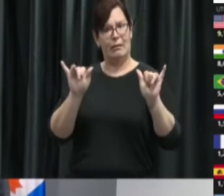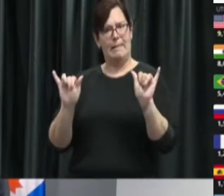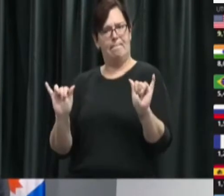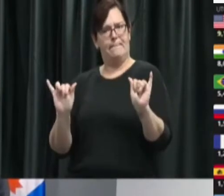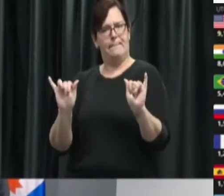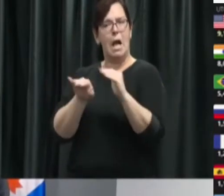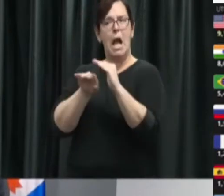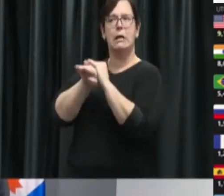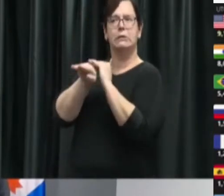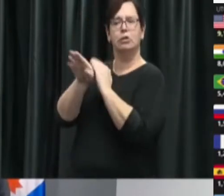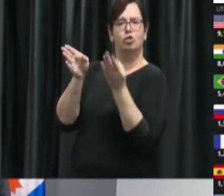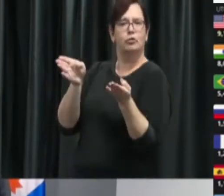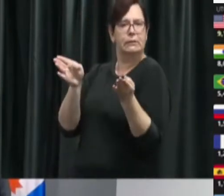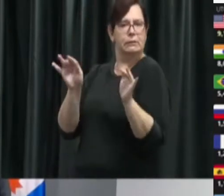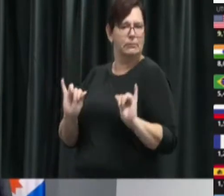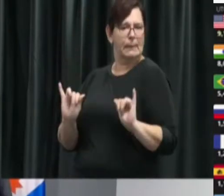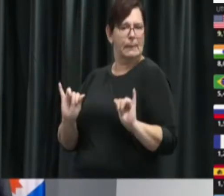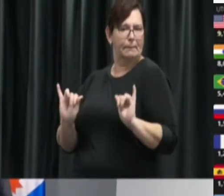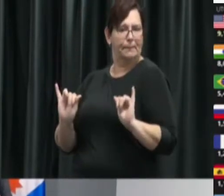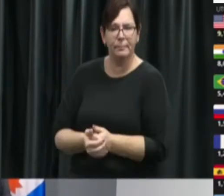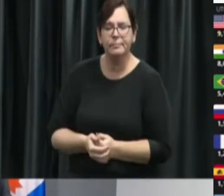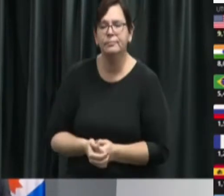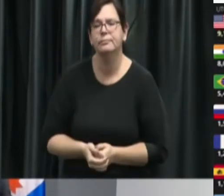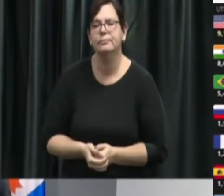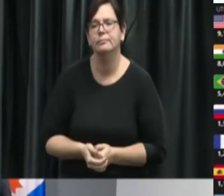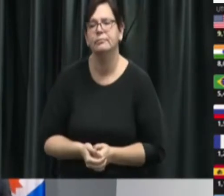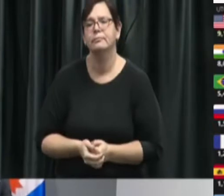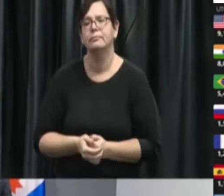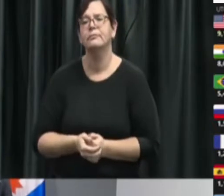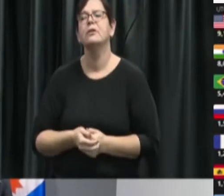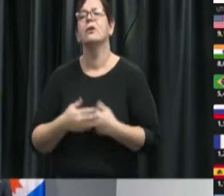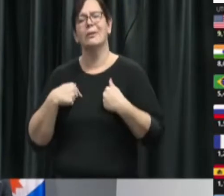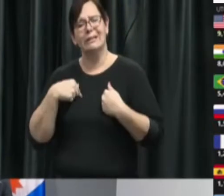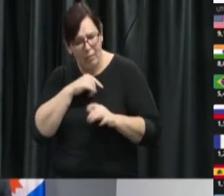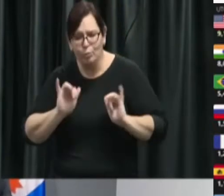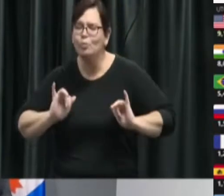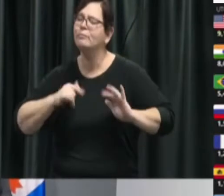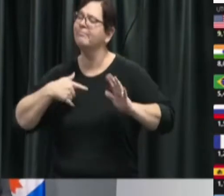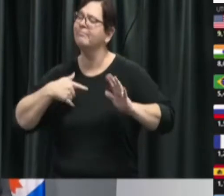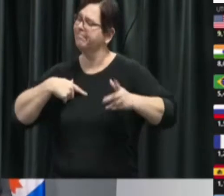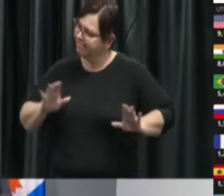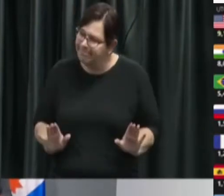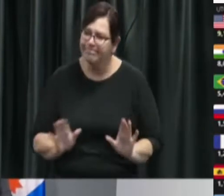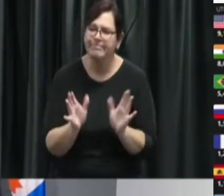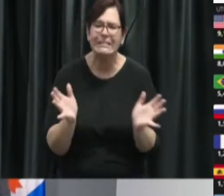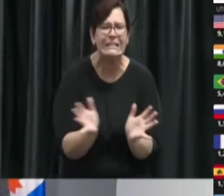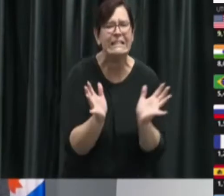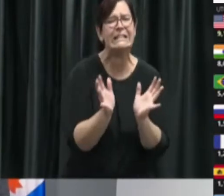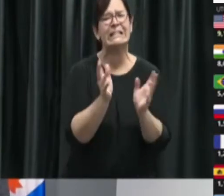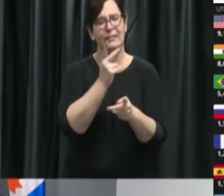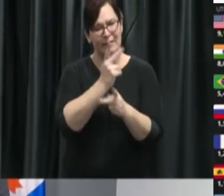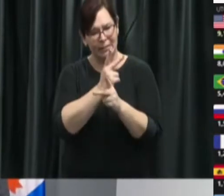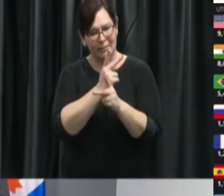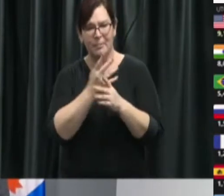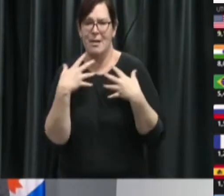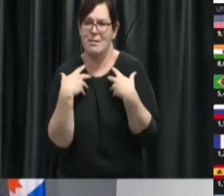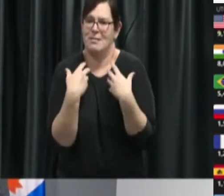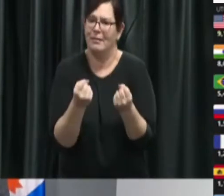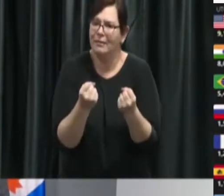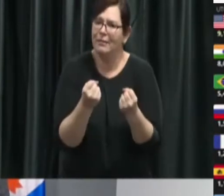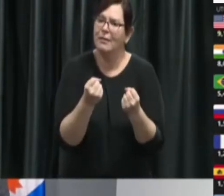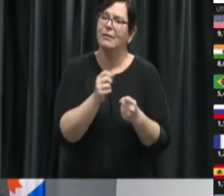to make sure that we take other measures to help people to stay healthy, again across the city, but with a real focus on Northwest Toronto. And this has included the